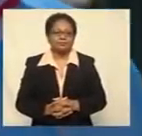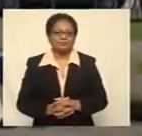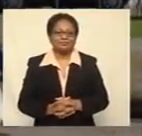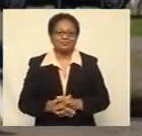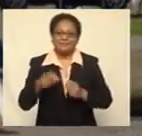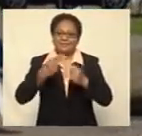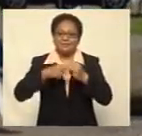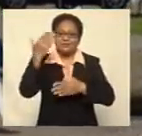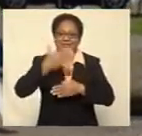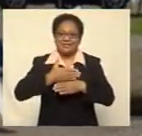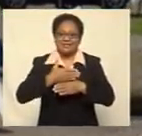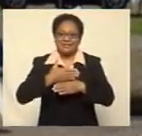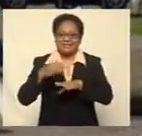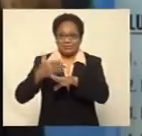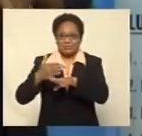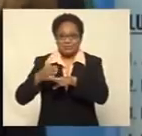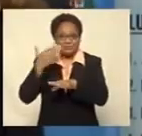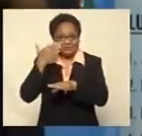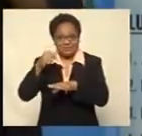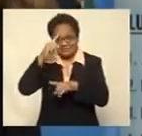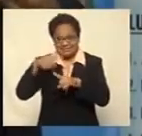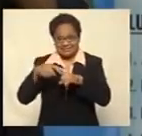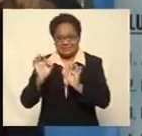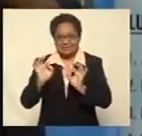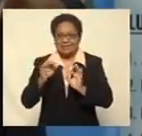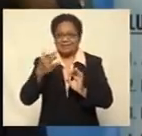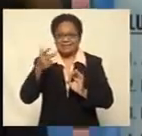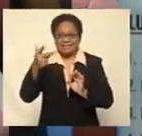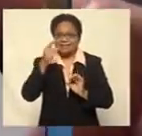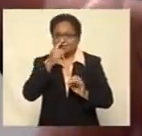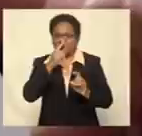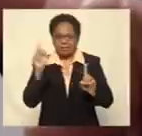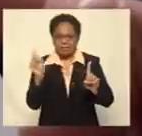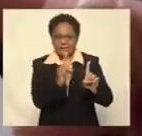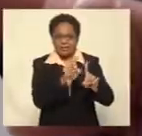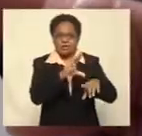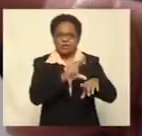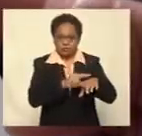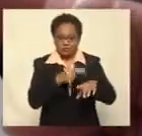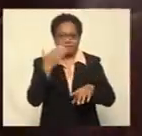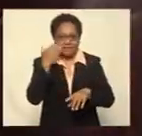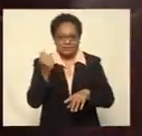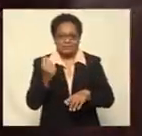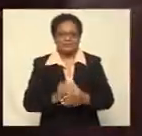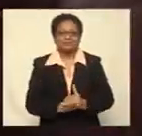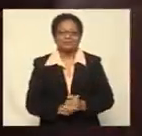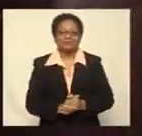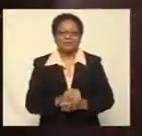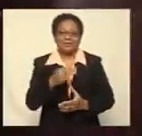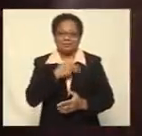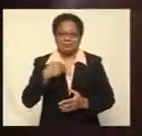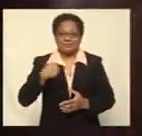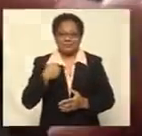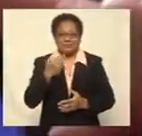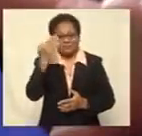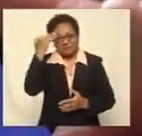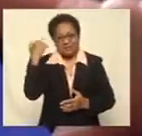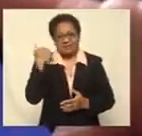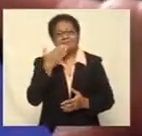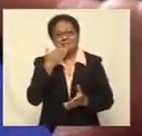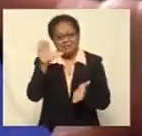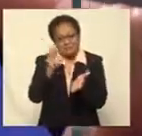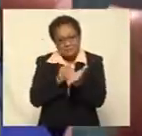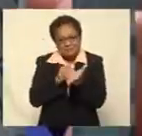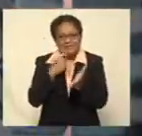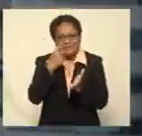In the news tonight, no new cases, 98 close contacts of doctors identified. Ministry stresses the need for KareFiji app.